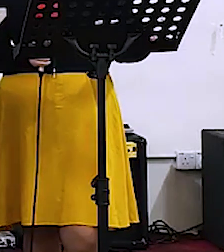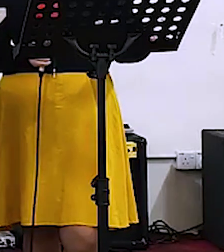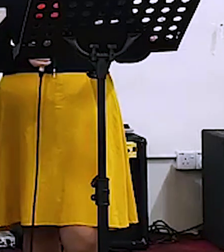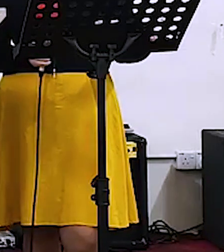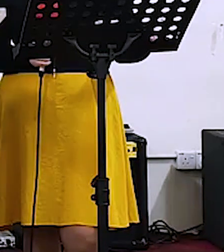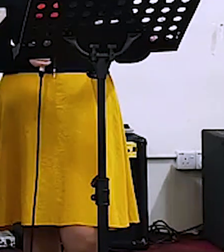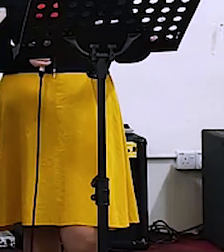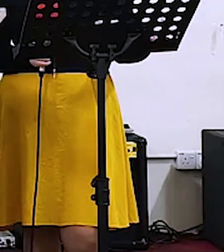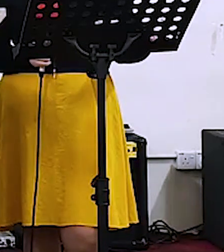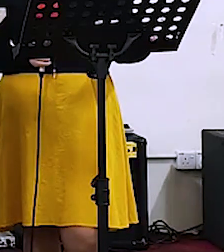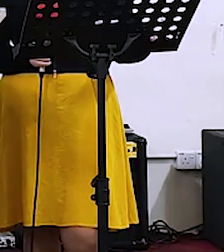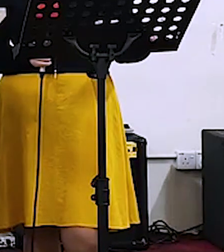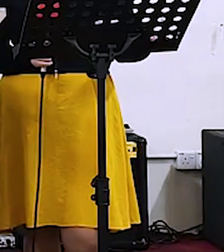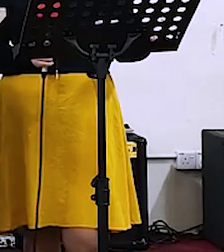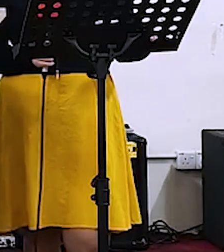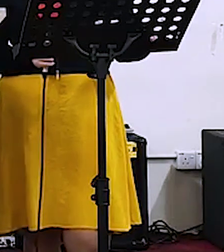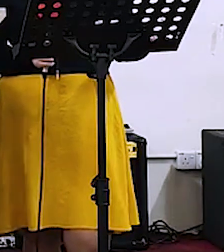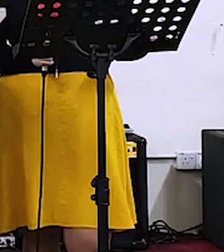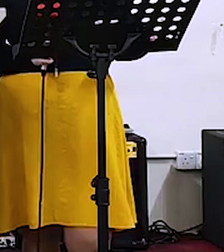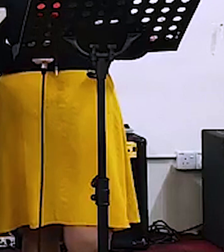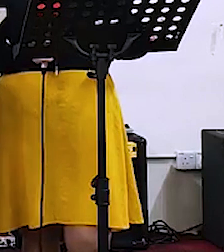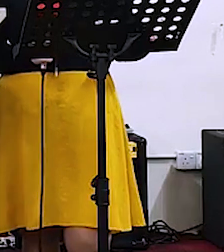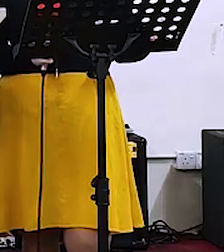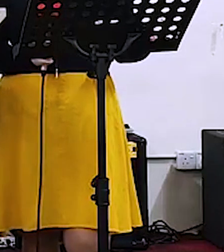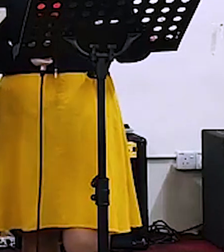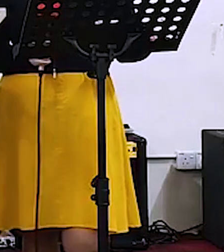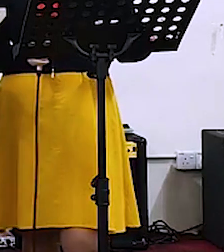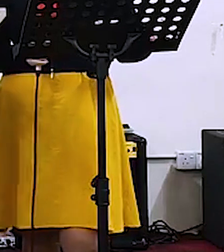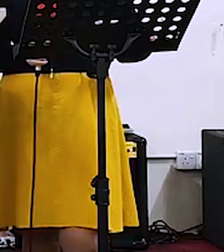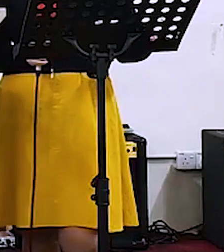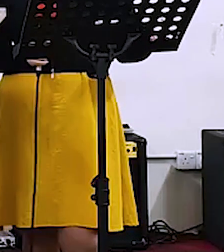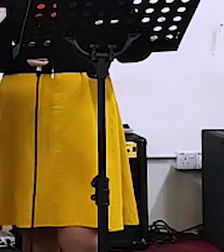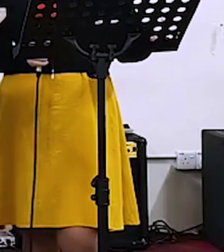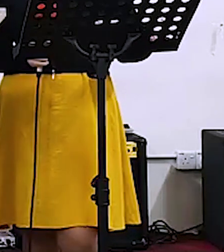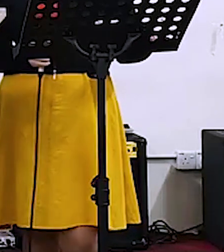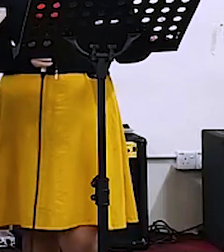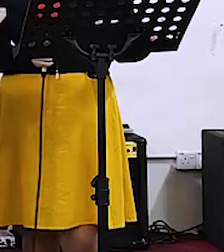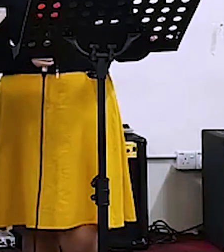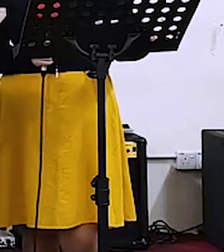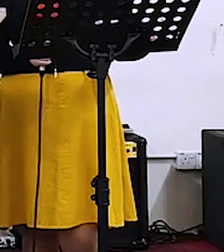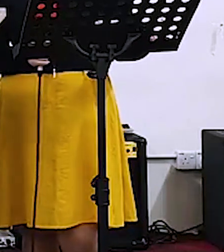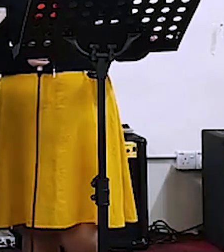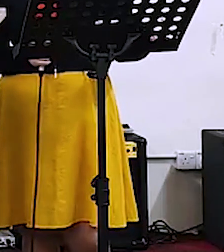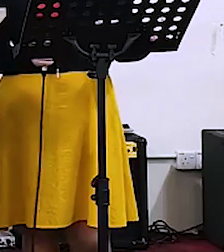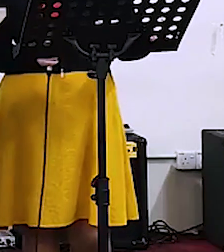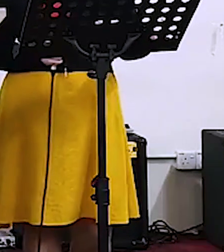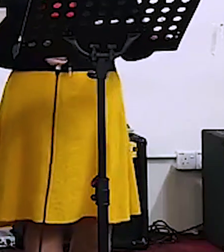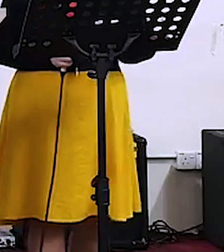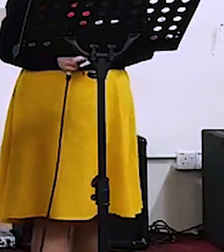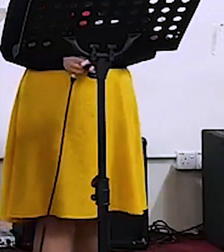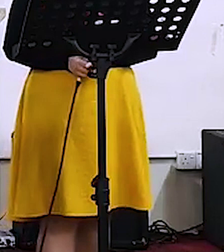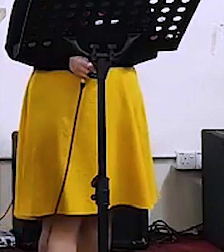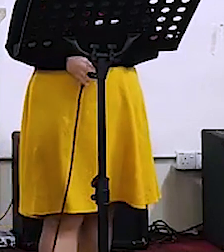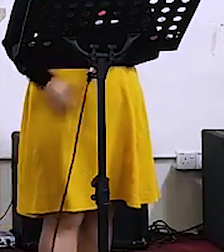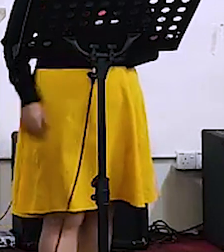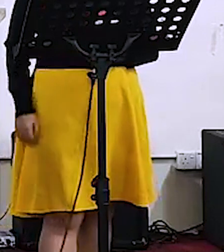human born, not because God created us for hell. God didn't create us for hell. Okay? God created us for to be